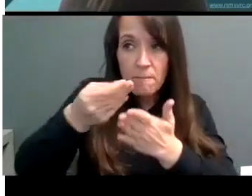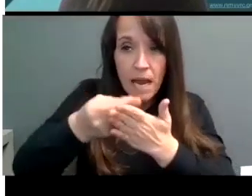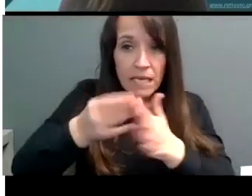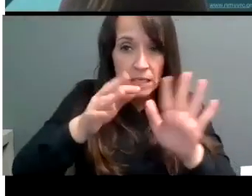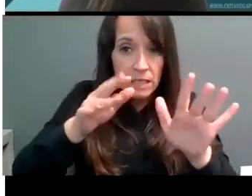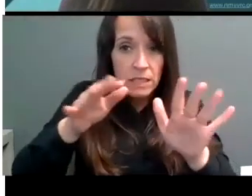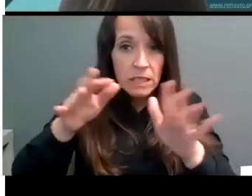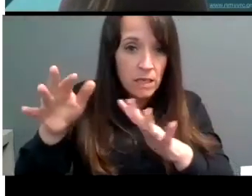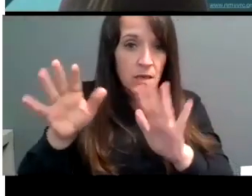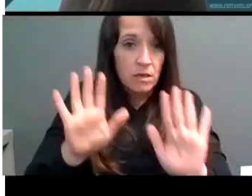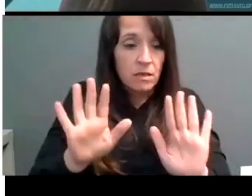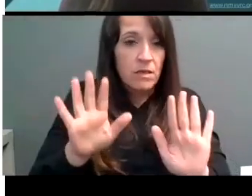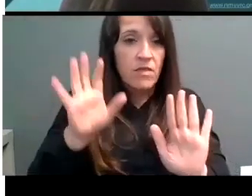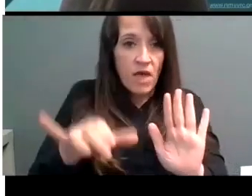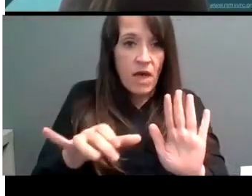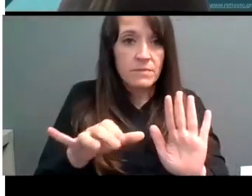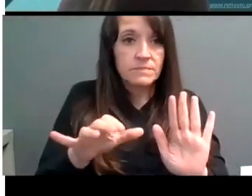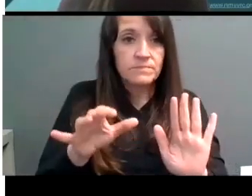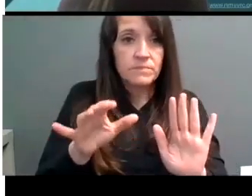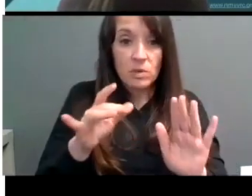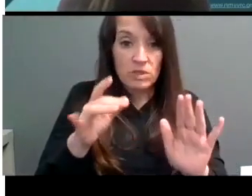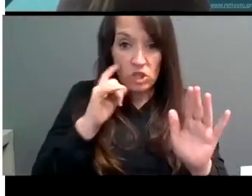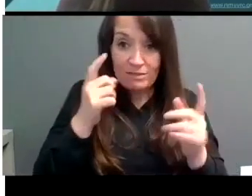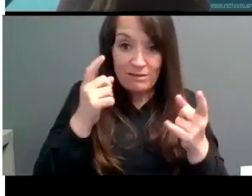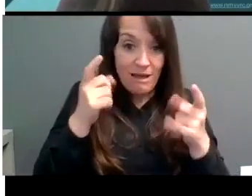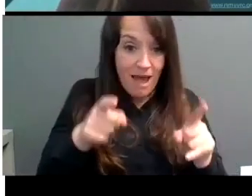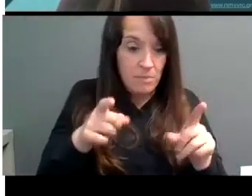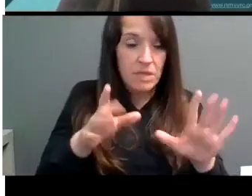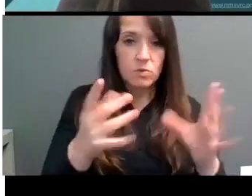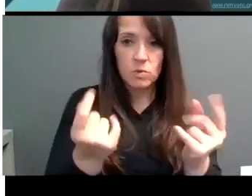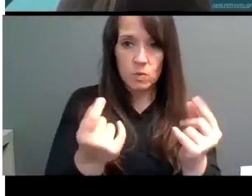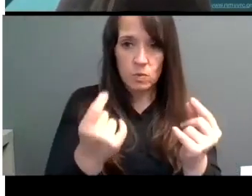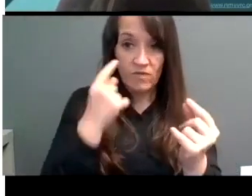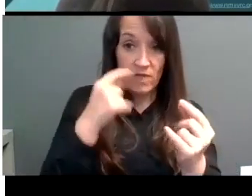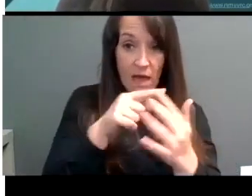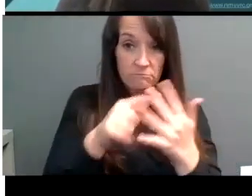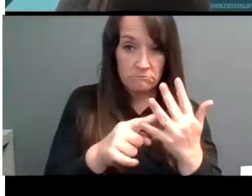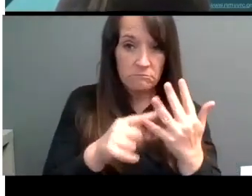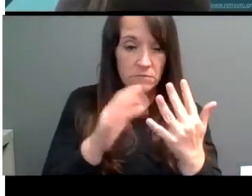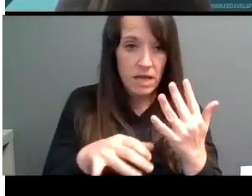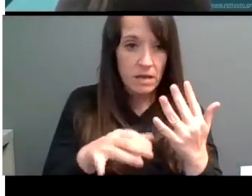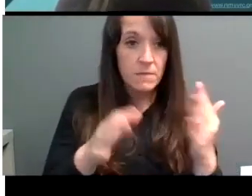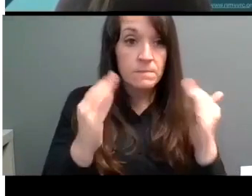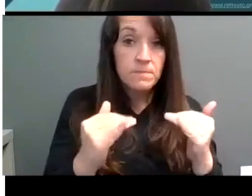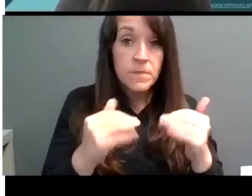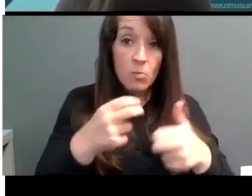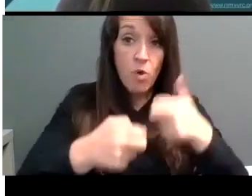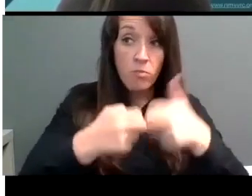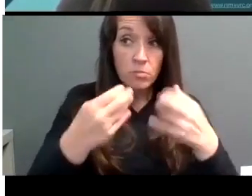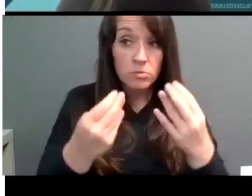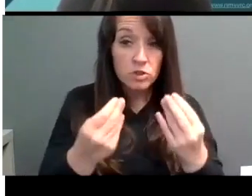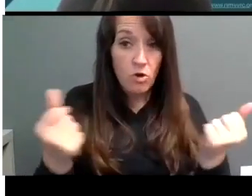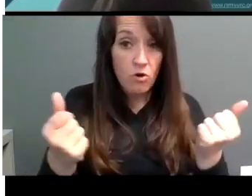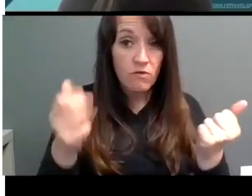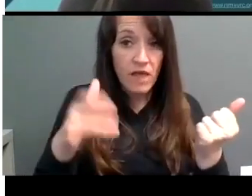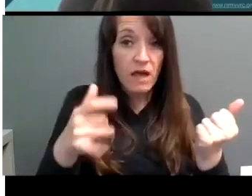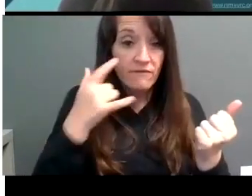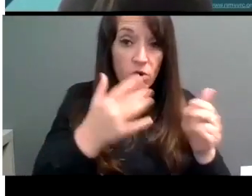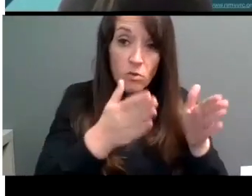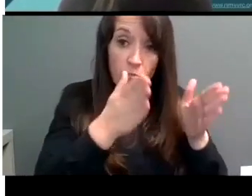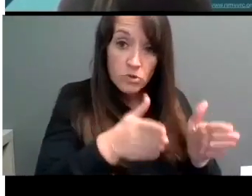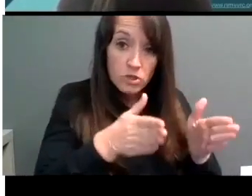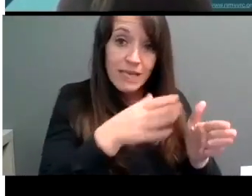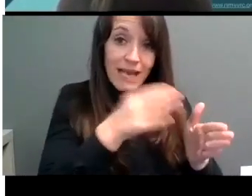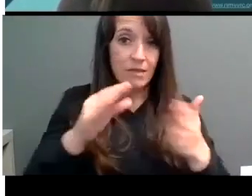and the individual is right now, right after the incident. Problem solving, there's a lot of problem solving, both at the individual and the community level